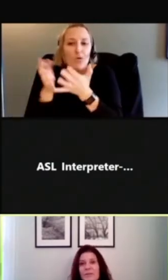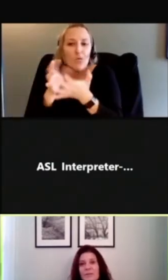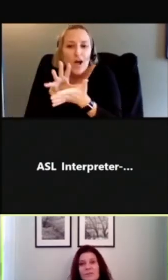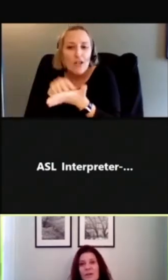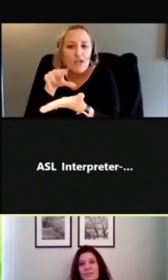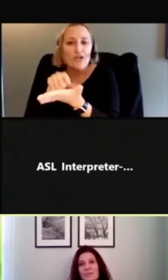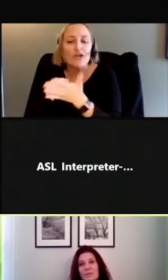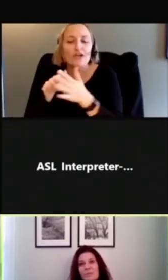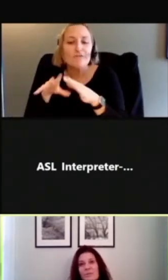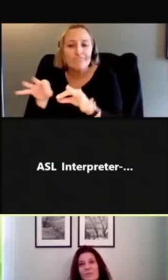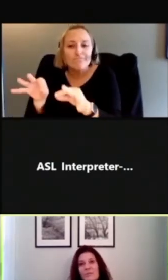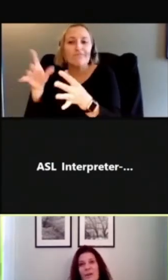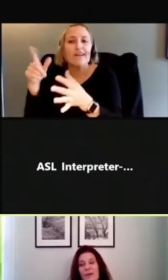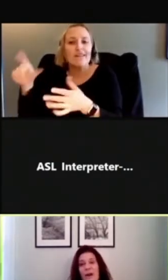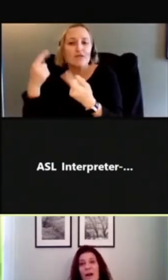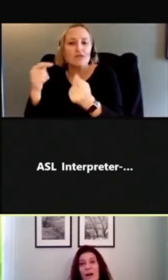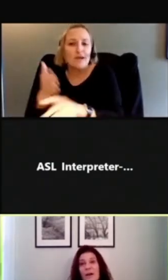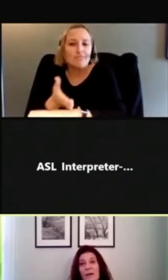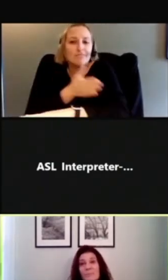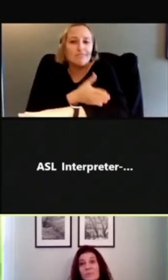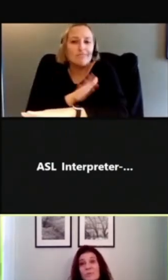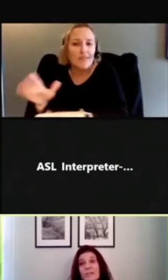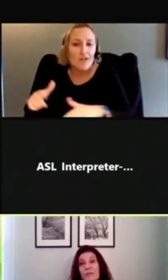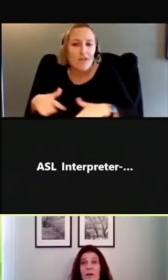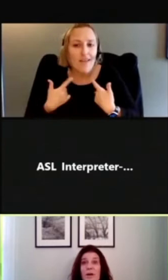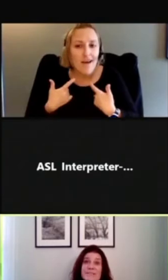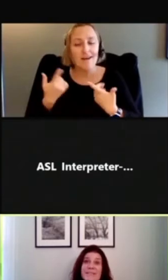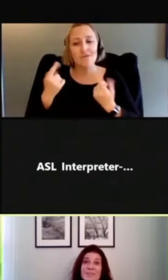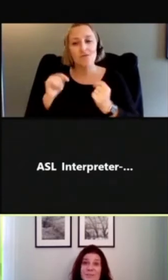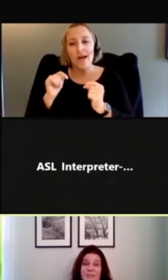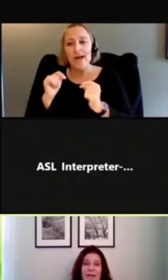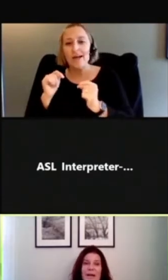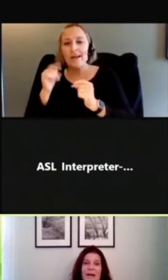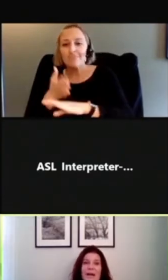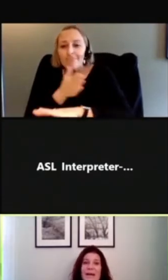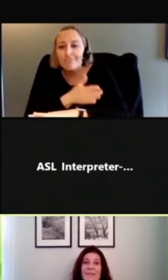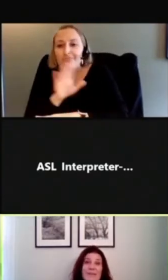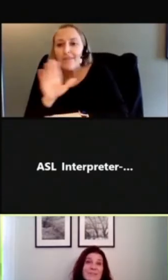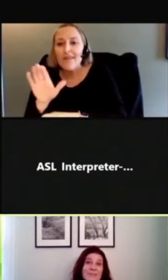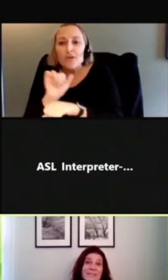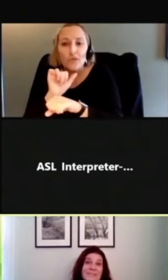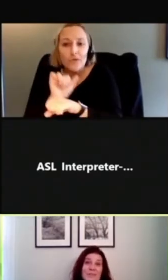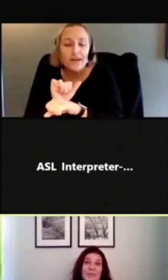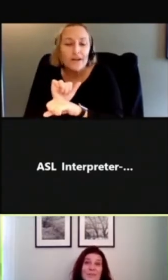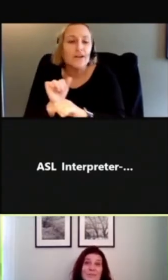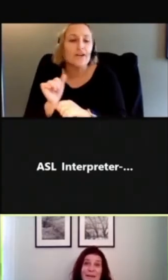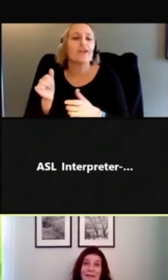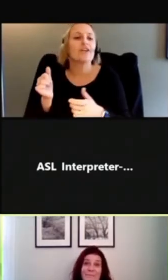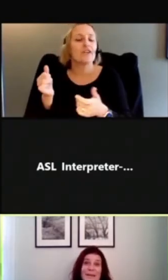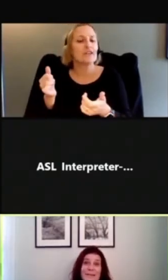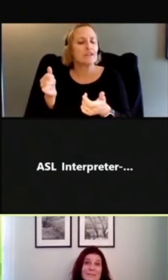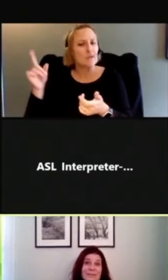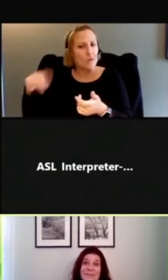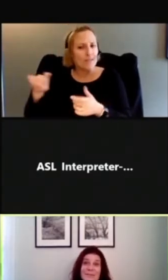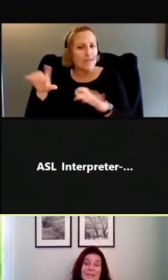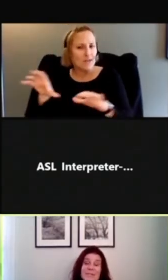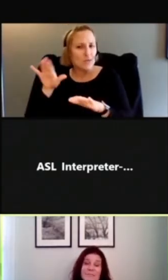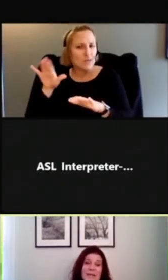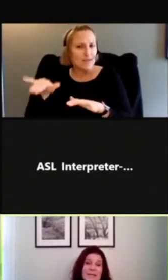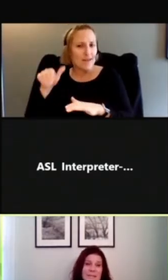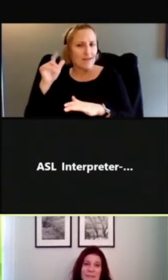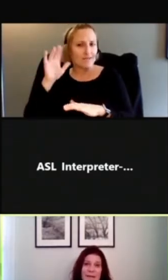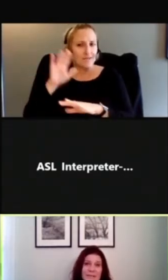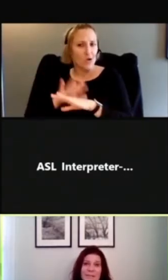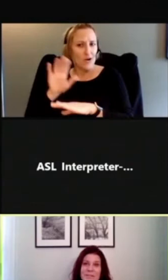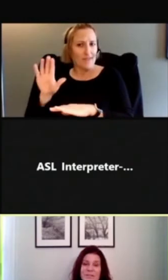their lives. They're trying to improve their career potential. And they are doing this on their own time. Many students, it